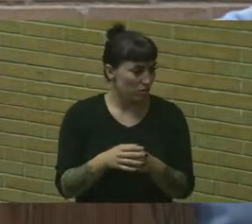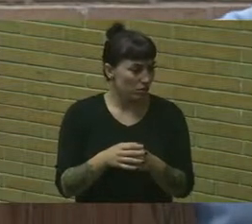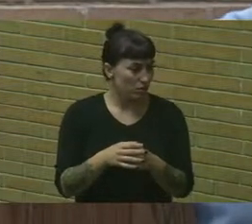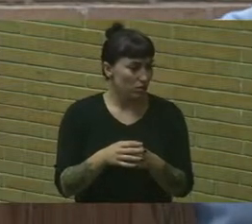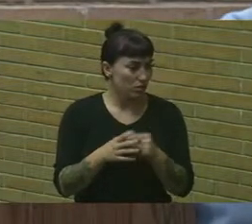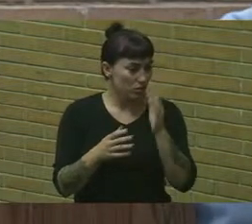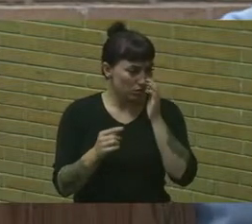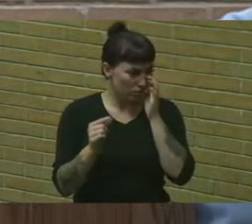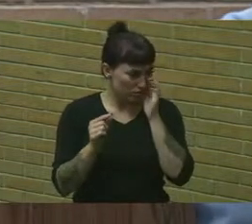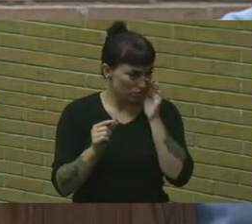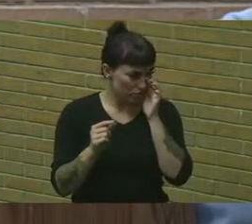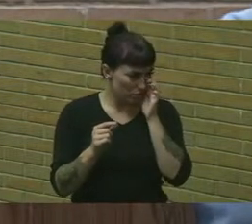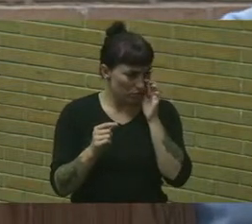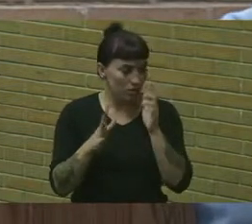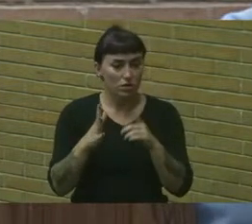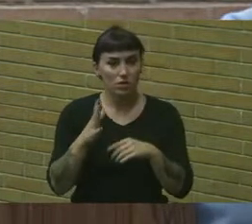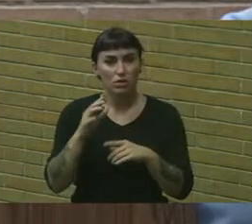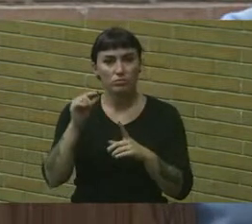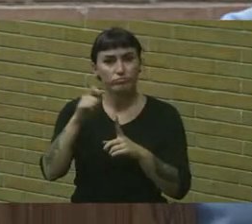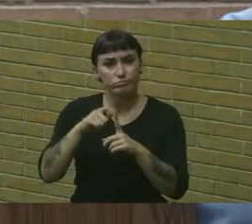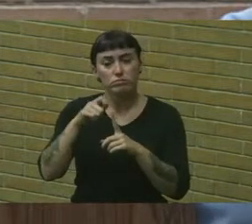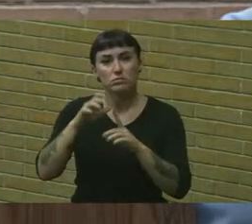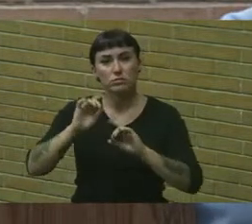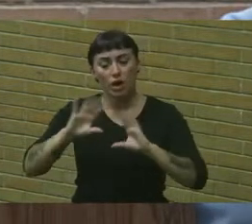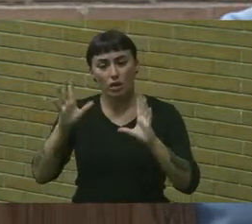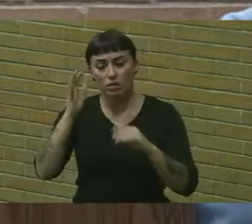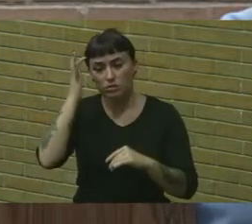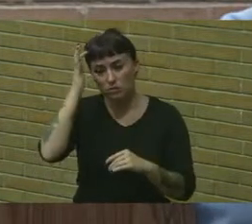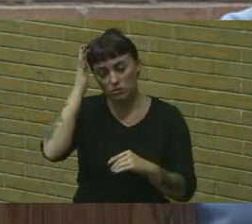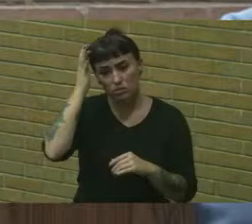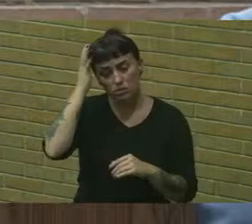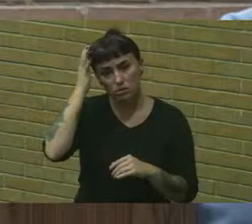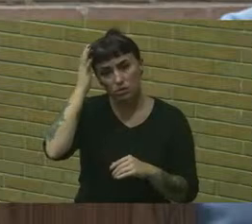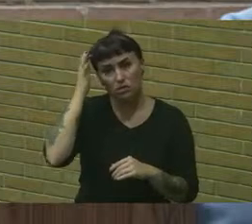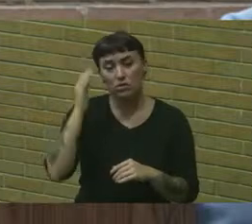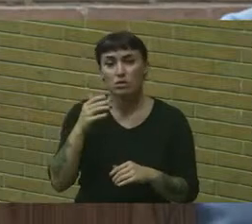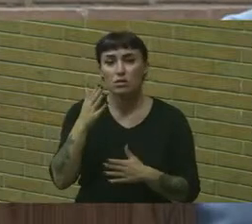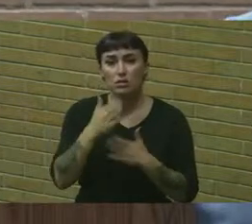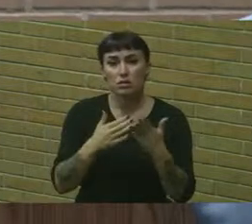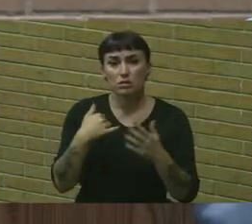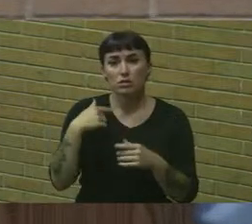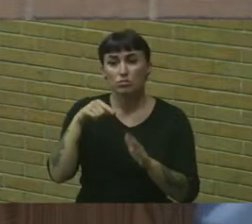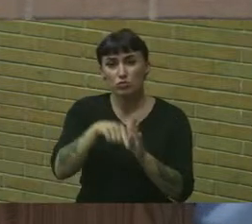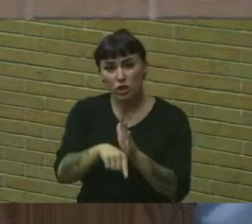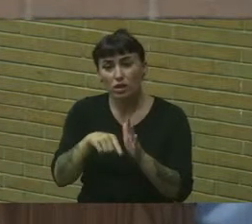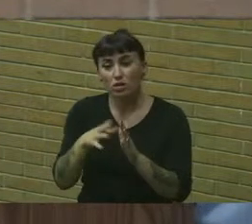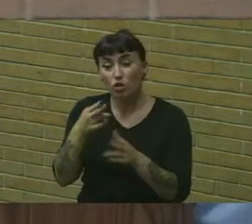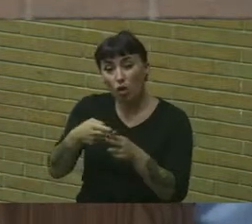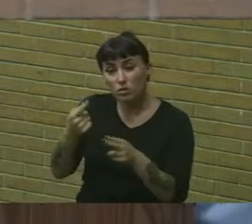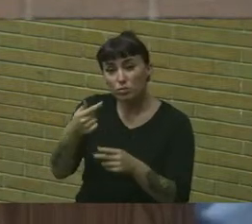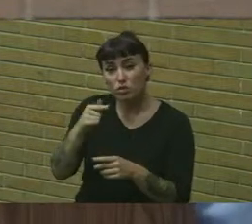to submit that calling somebody a murderer, calling somebody a genocidal person,